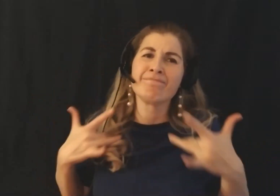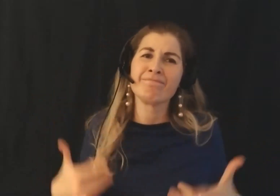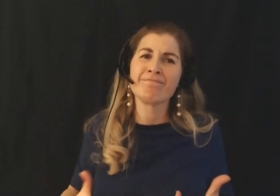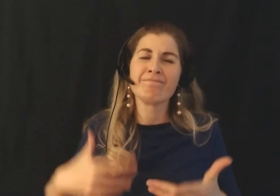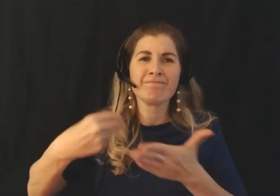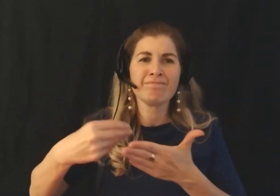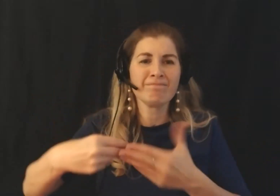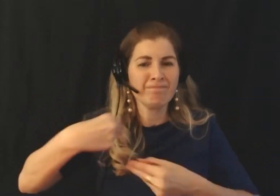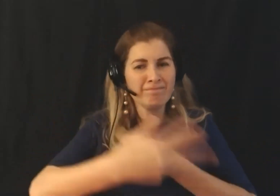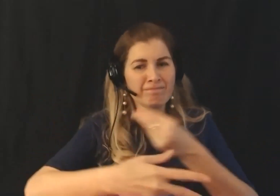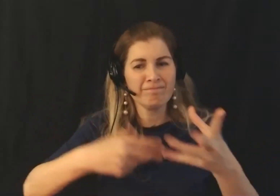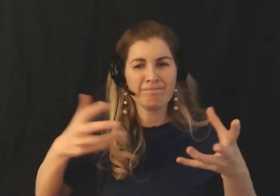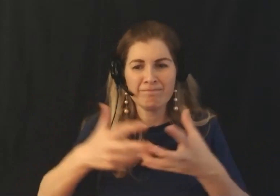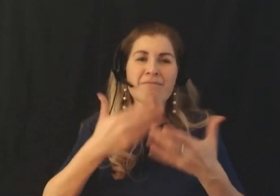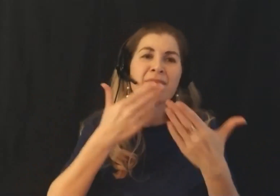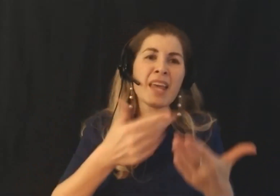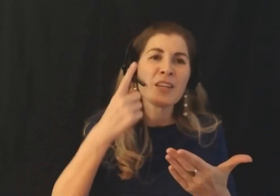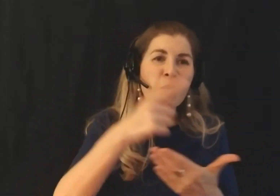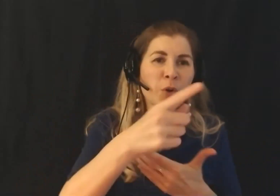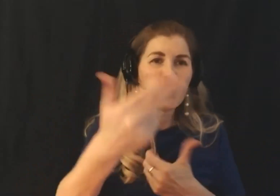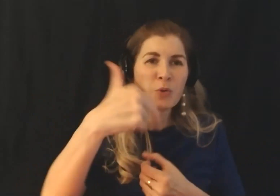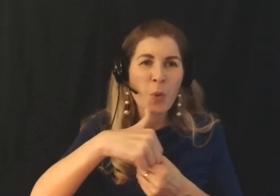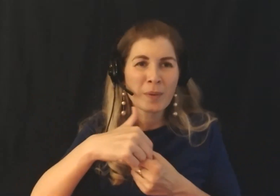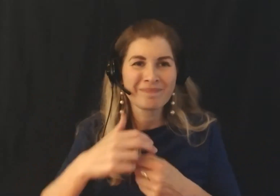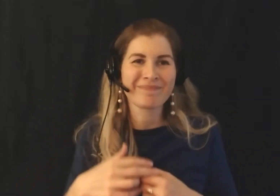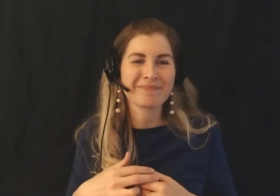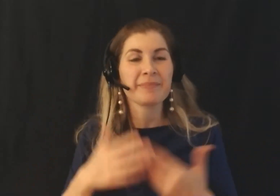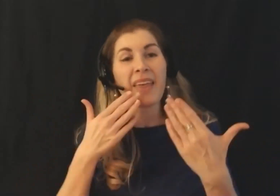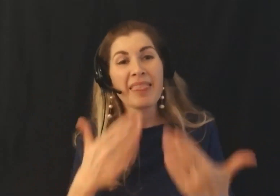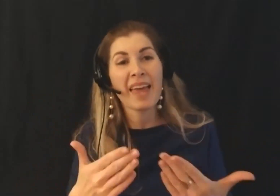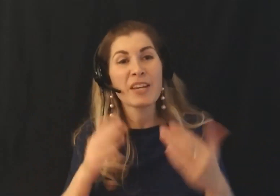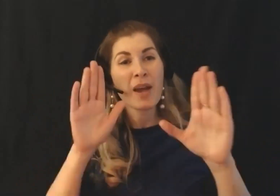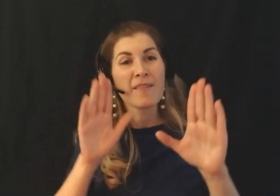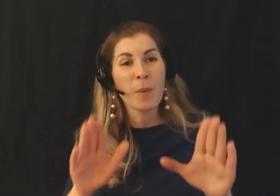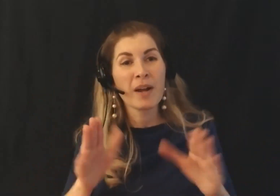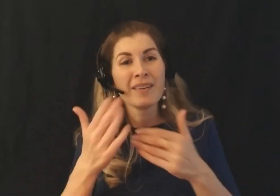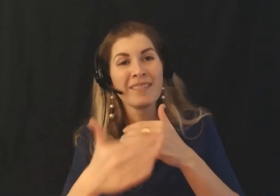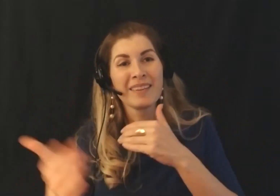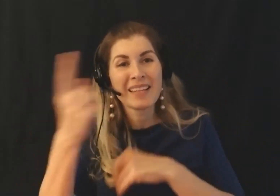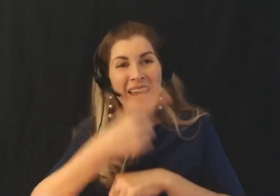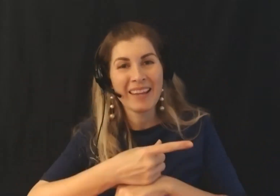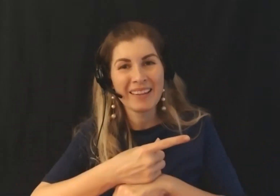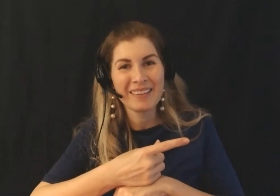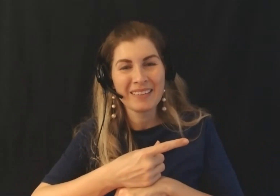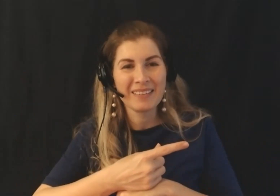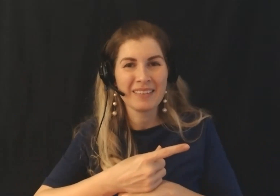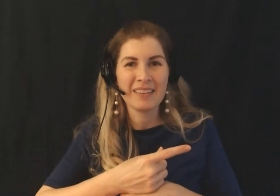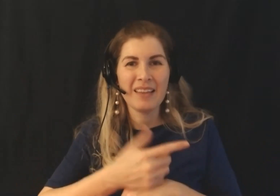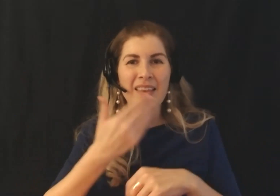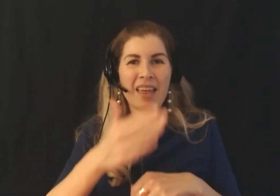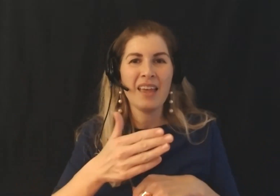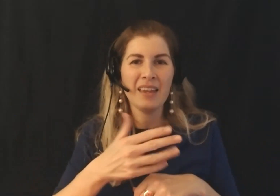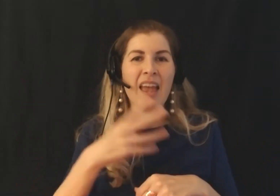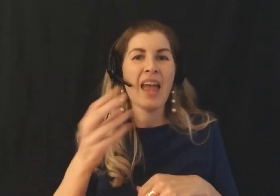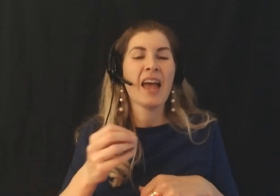collaborators and grateful for your participation today. Thank you and have a great rest of your day. And as promised, I am now